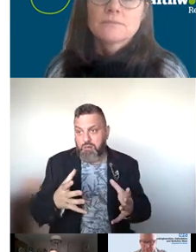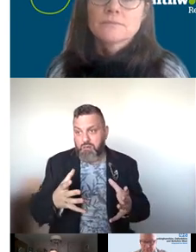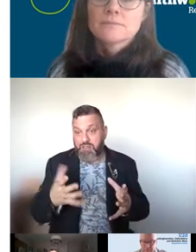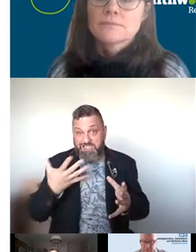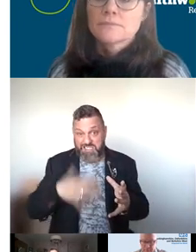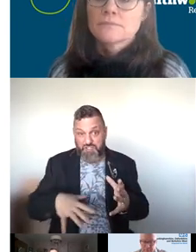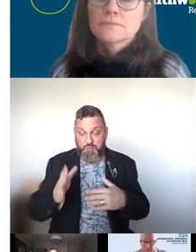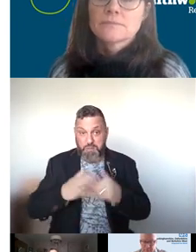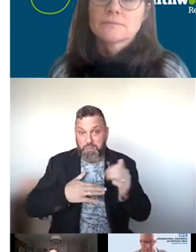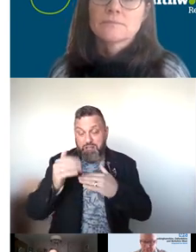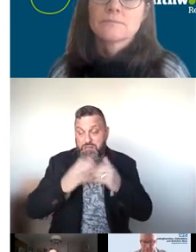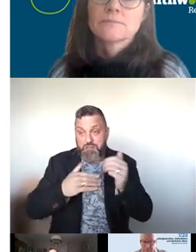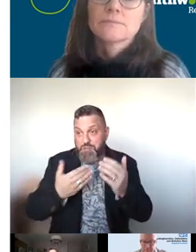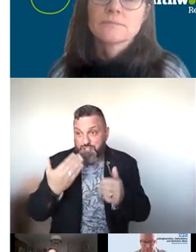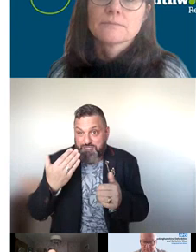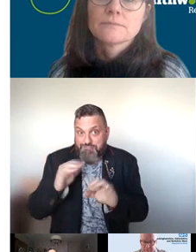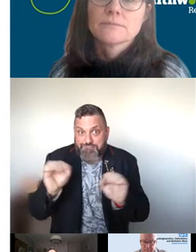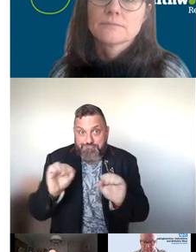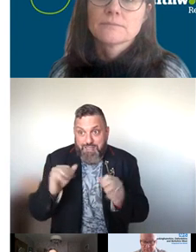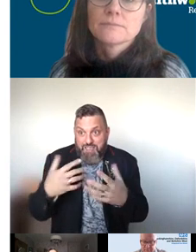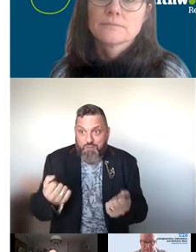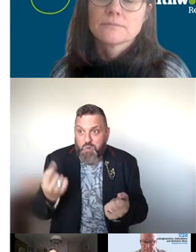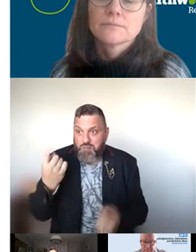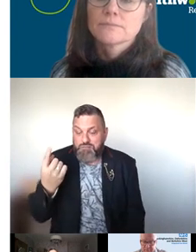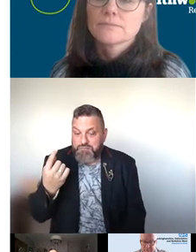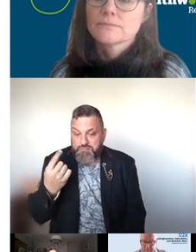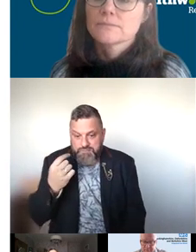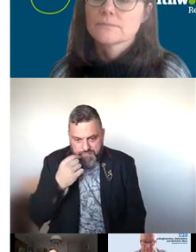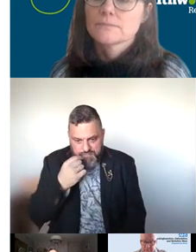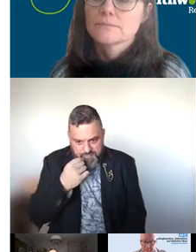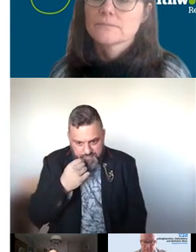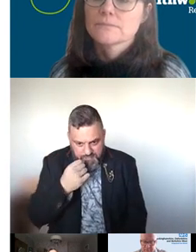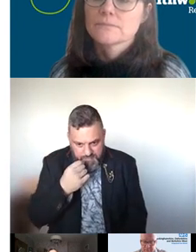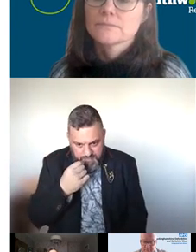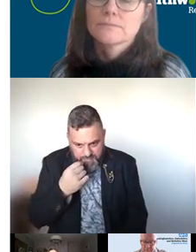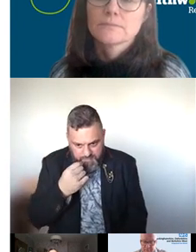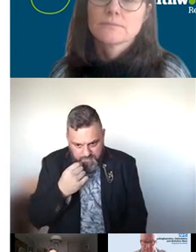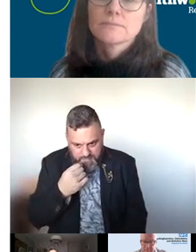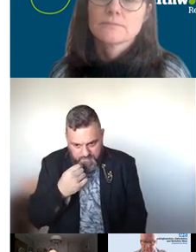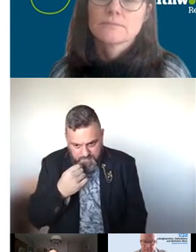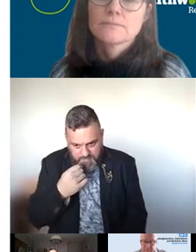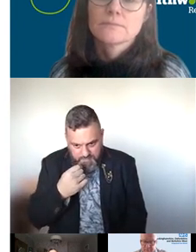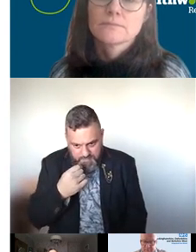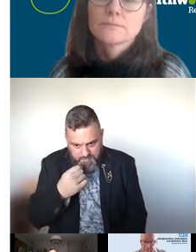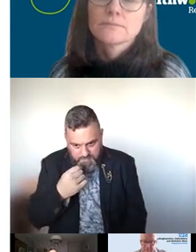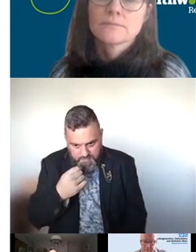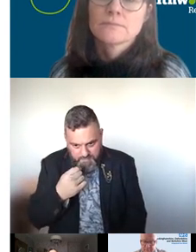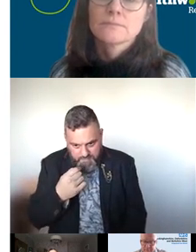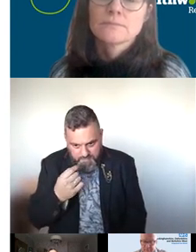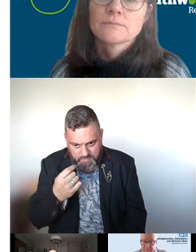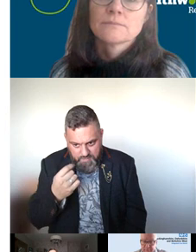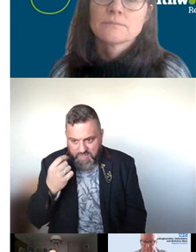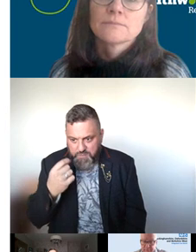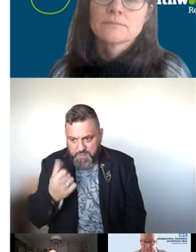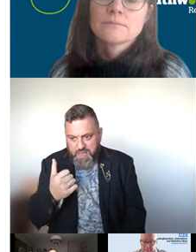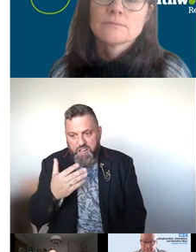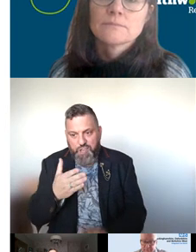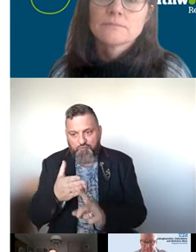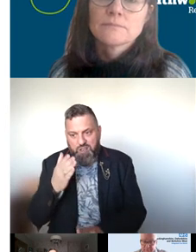built. And this is a huge task, a really difficult task, and it's barely recognised.